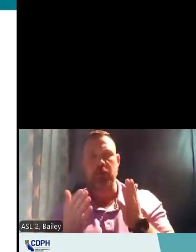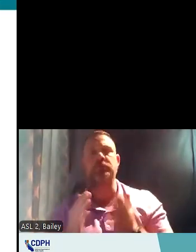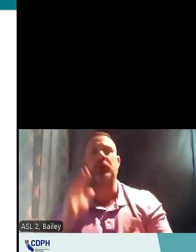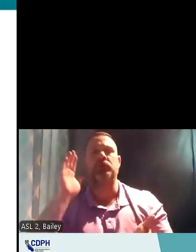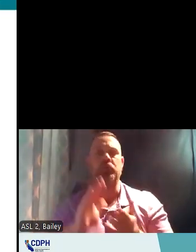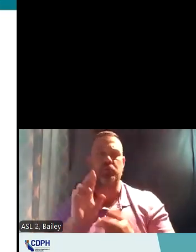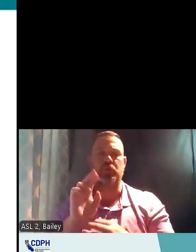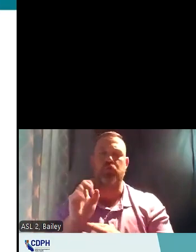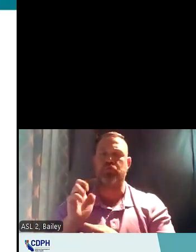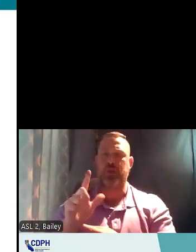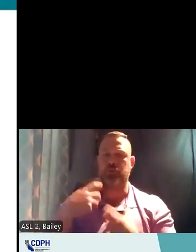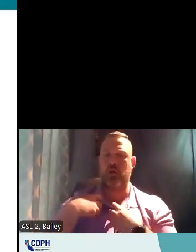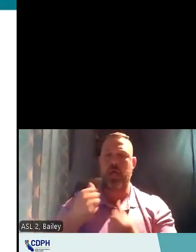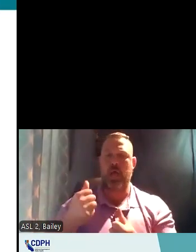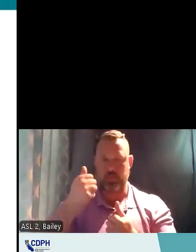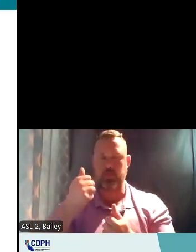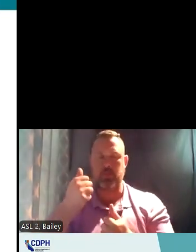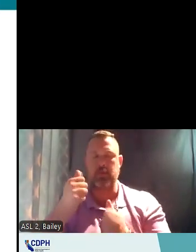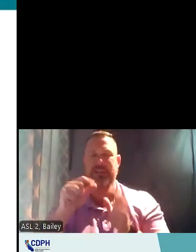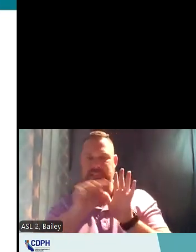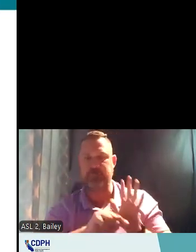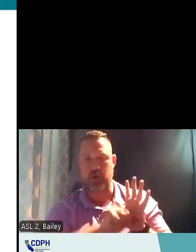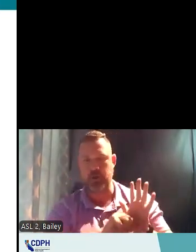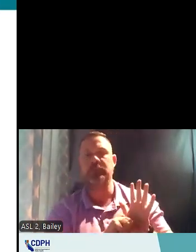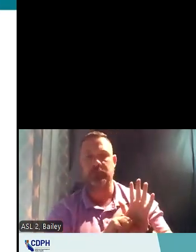health disparities in ADRD screening and care.